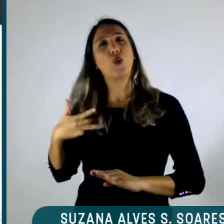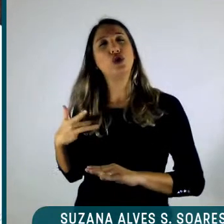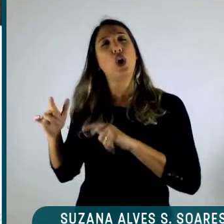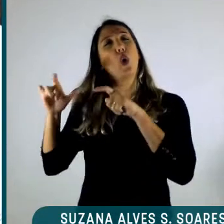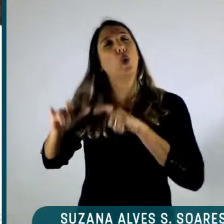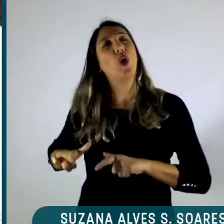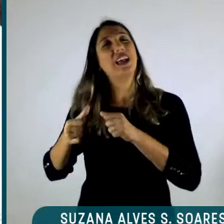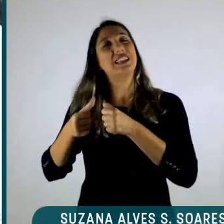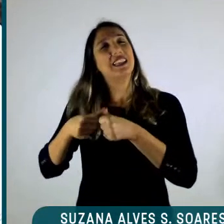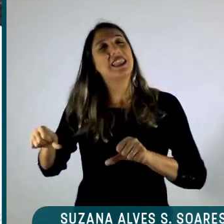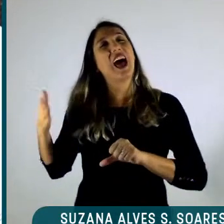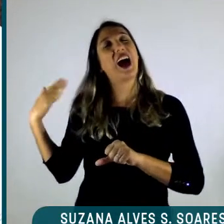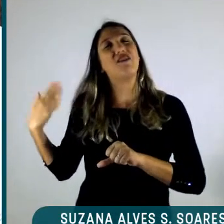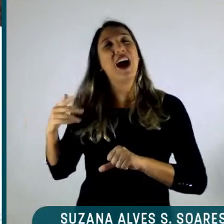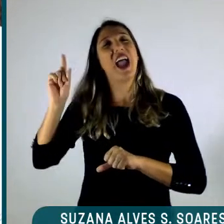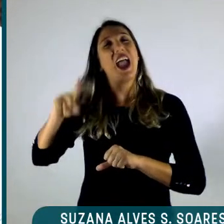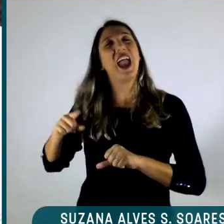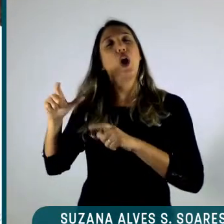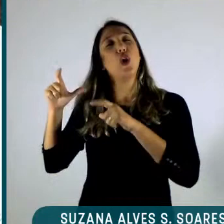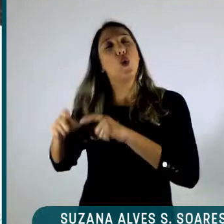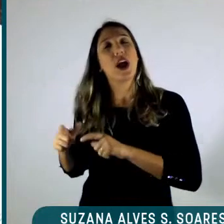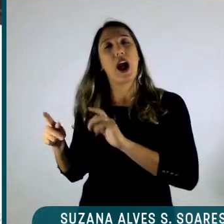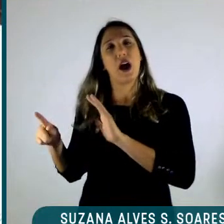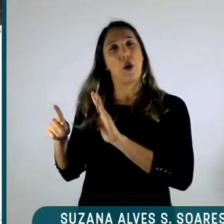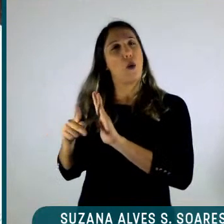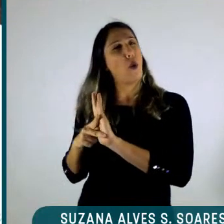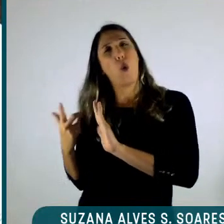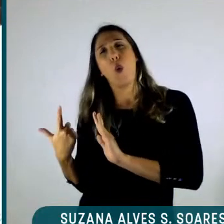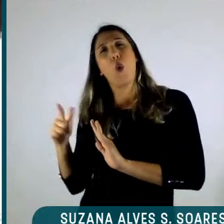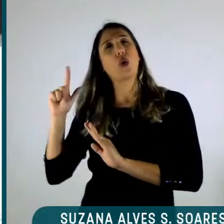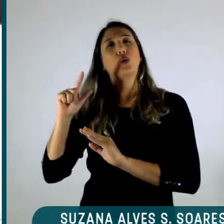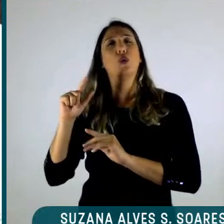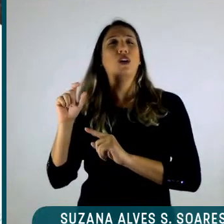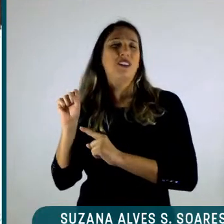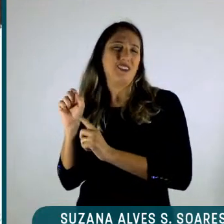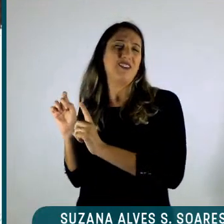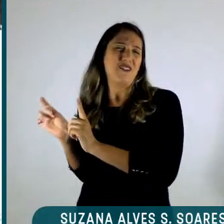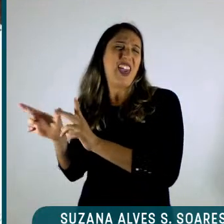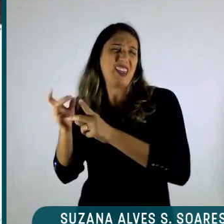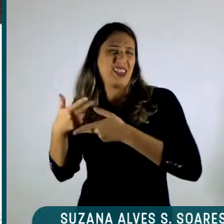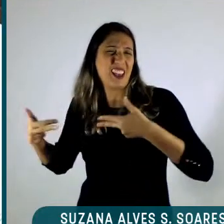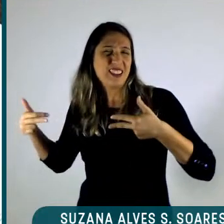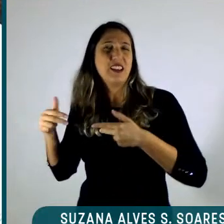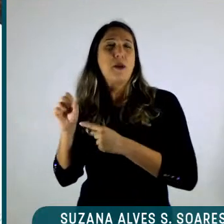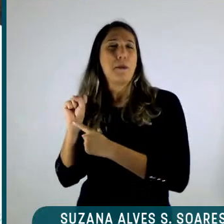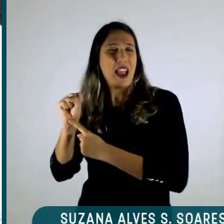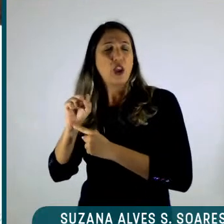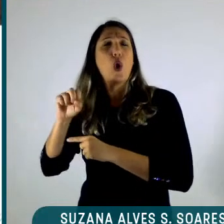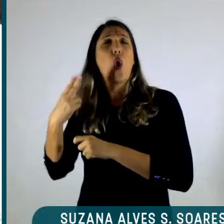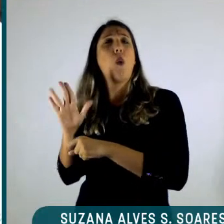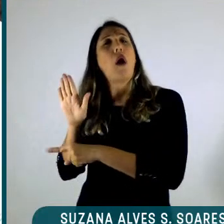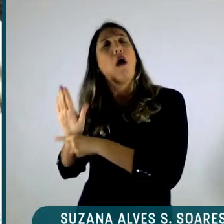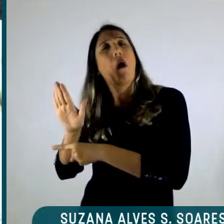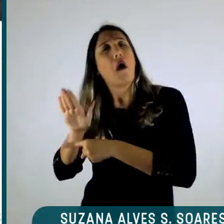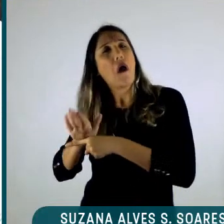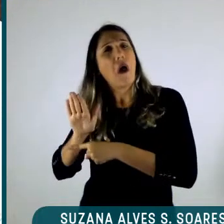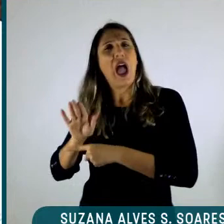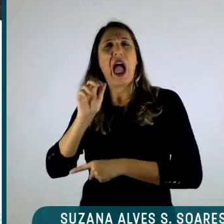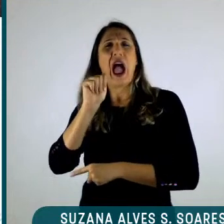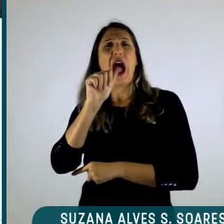of Brazil because it took health from where it was of